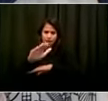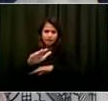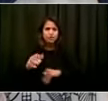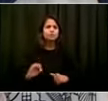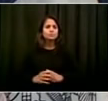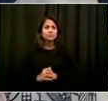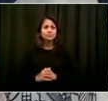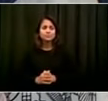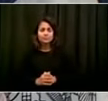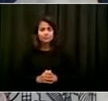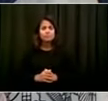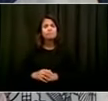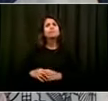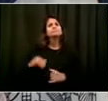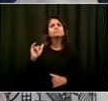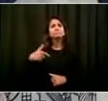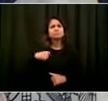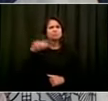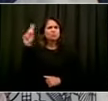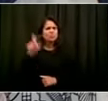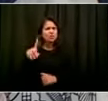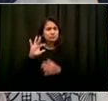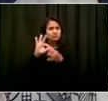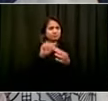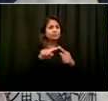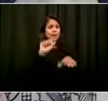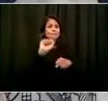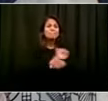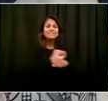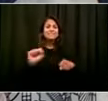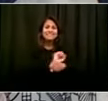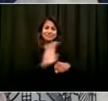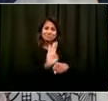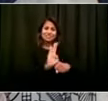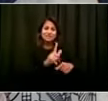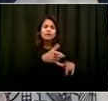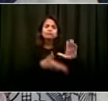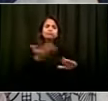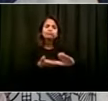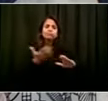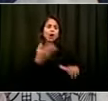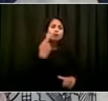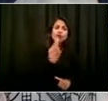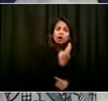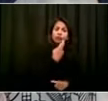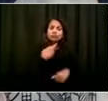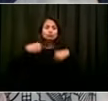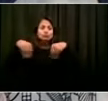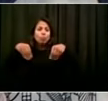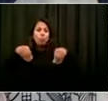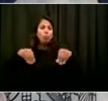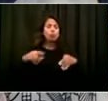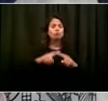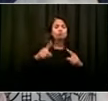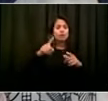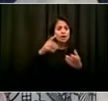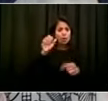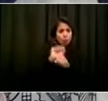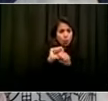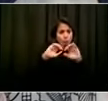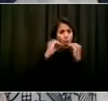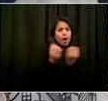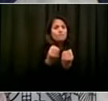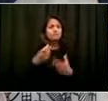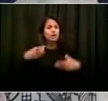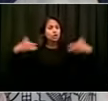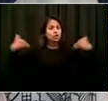now between yourself and the governor? He seemed to illustrate to us that his problem was with the zip codes, that by